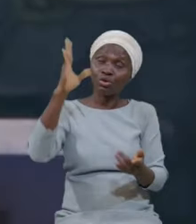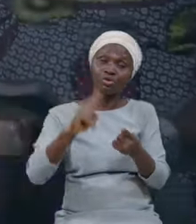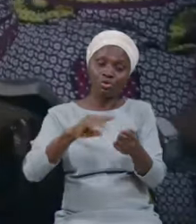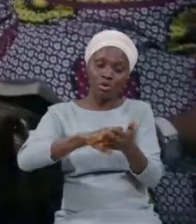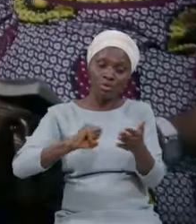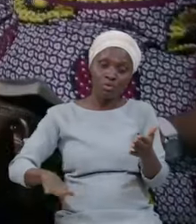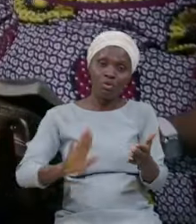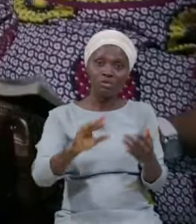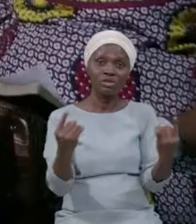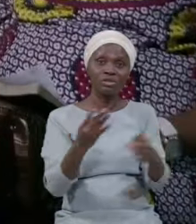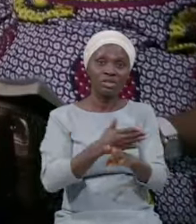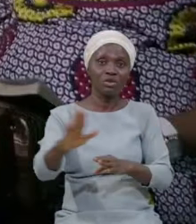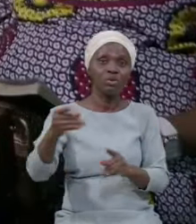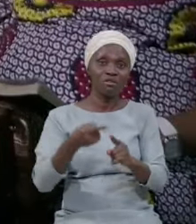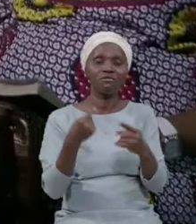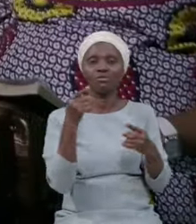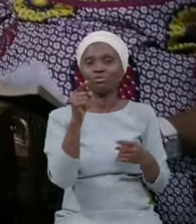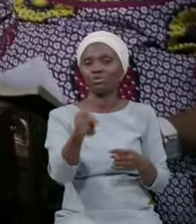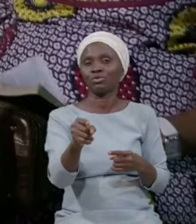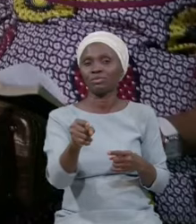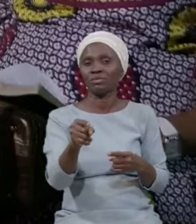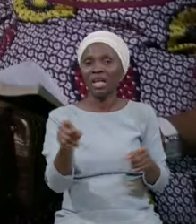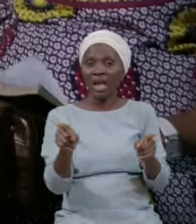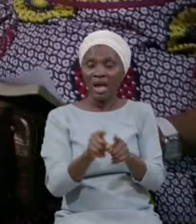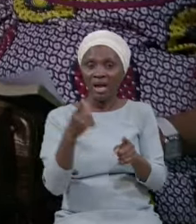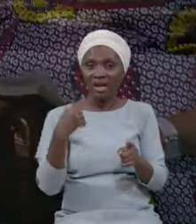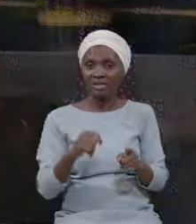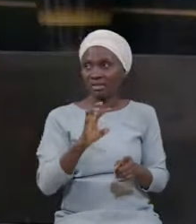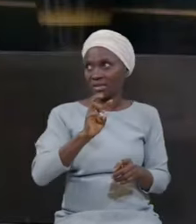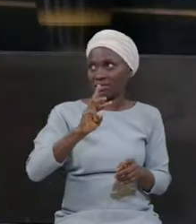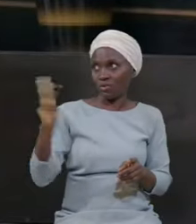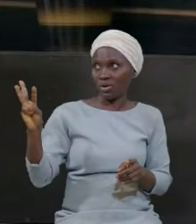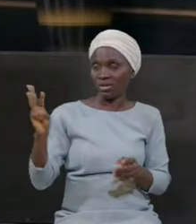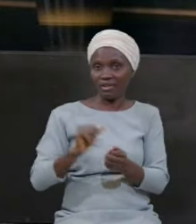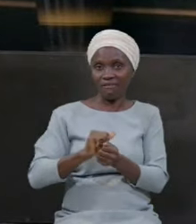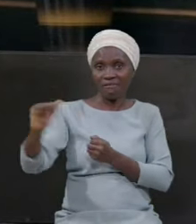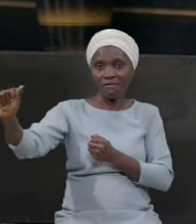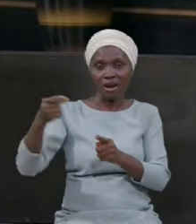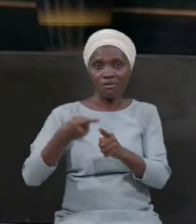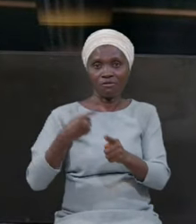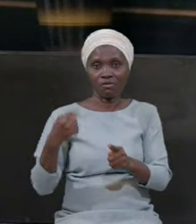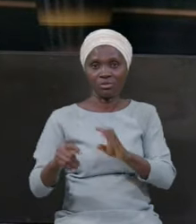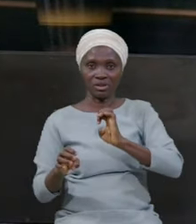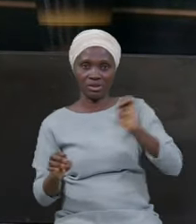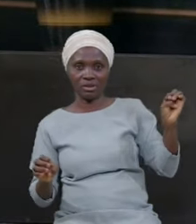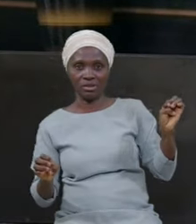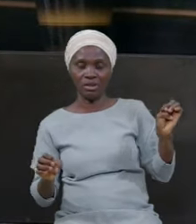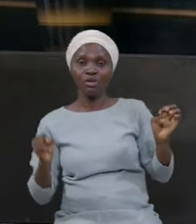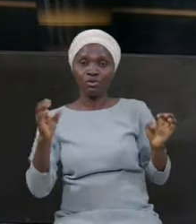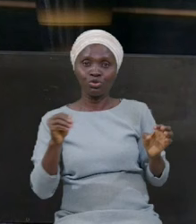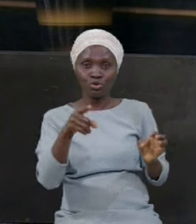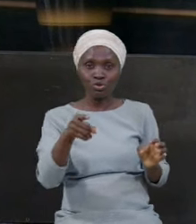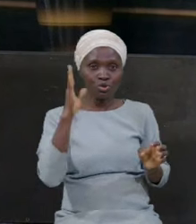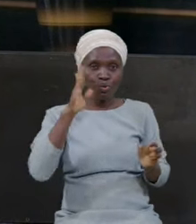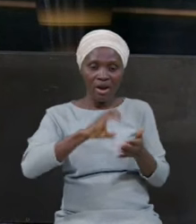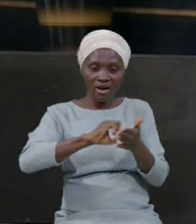far from the west, and the west is far from the east. So you put the sin away. I don't want to see it again.